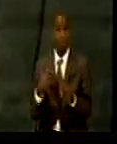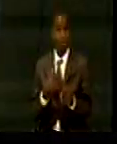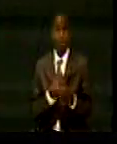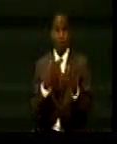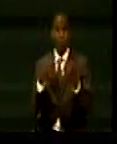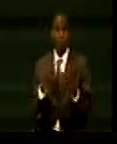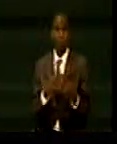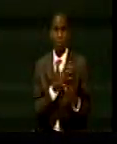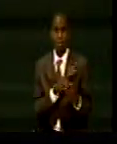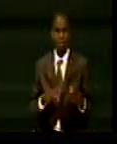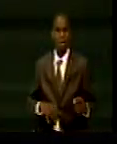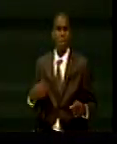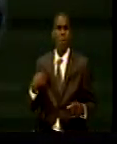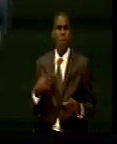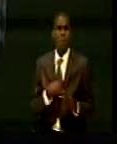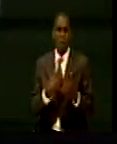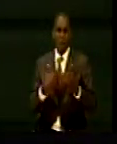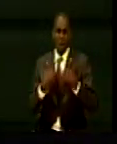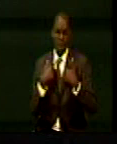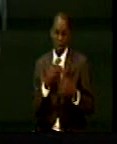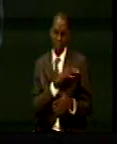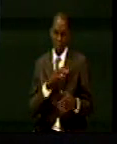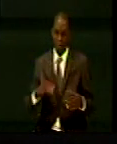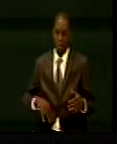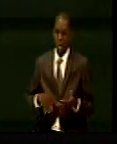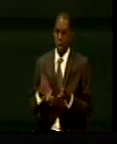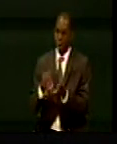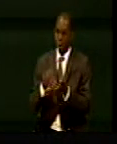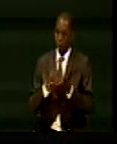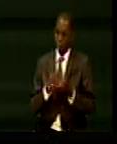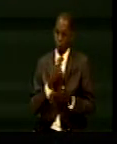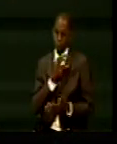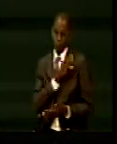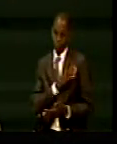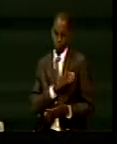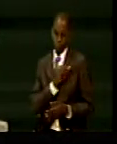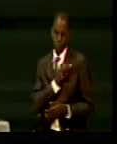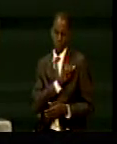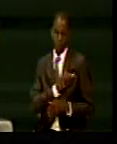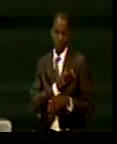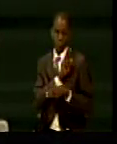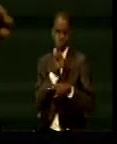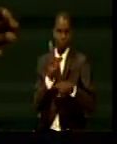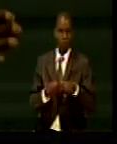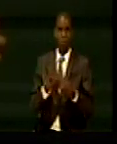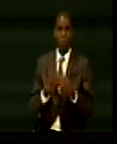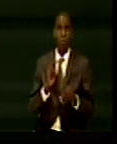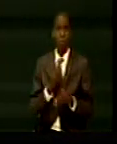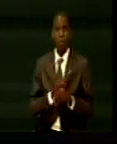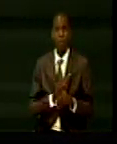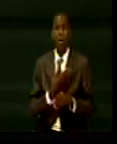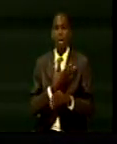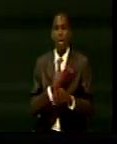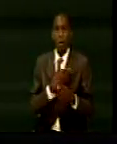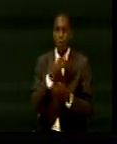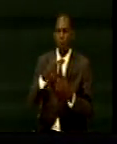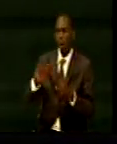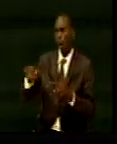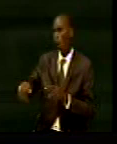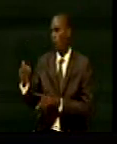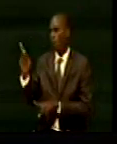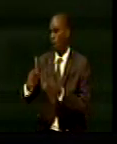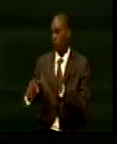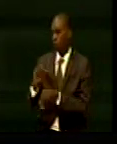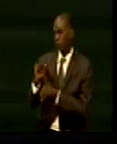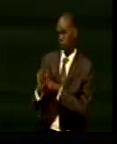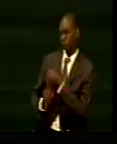Christ, we have the life of Christ, and we want to help other people. And when other people suffer, now we can sympathize